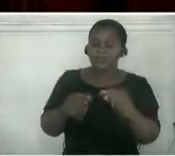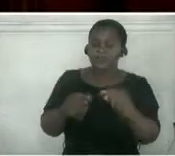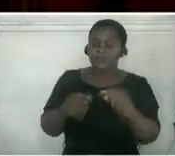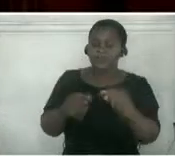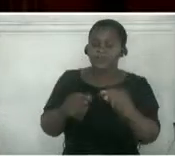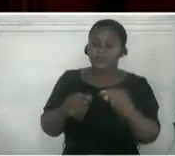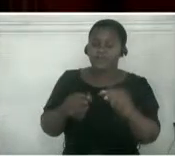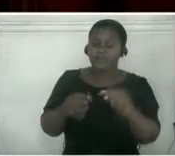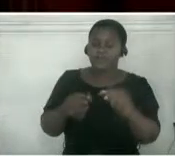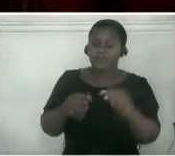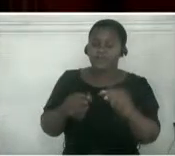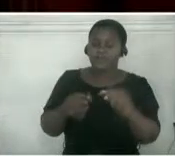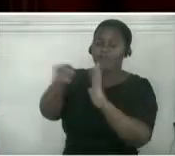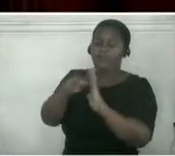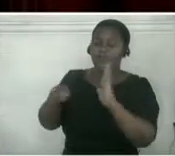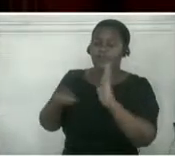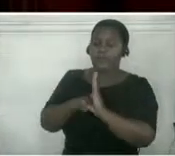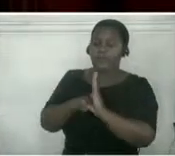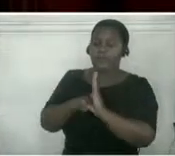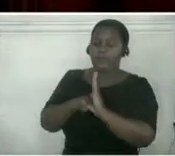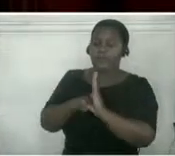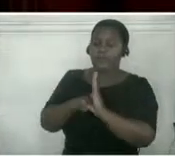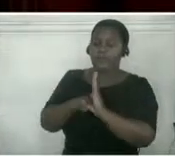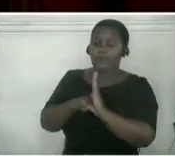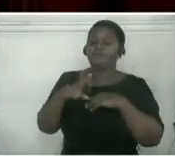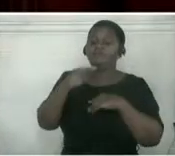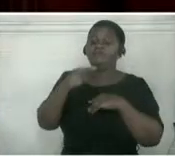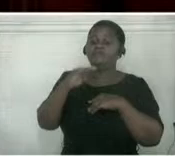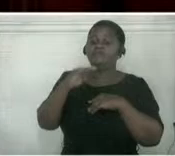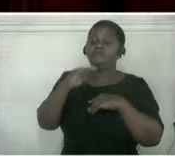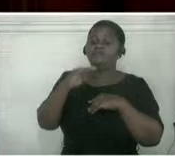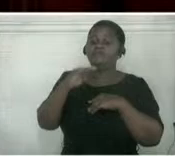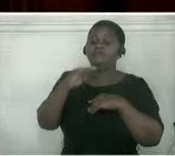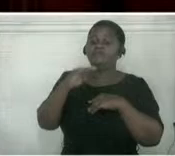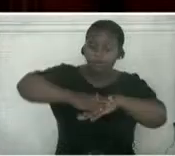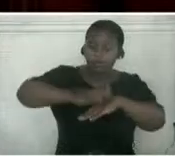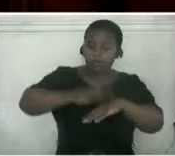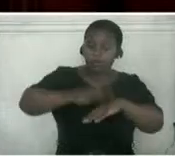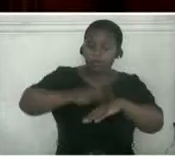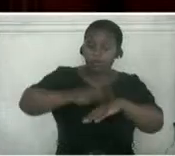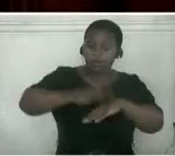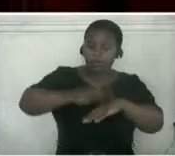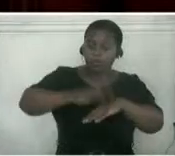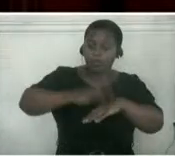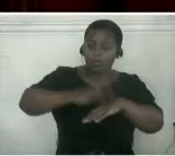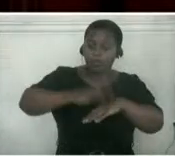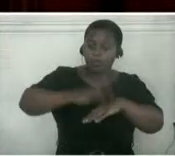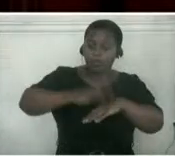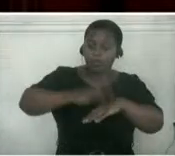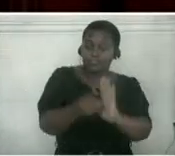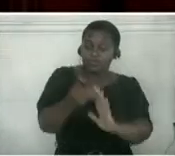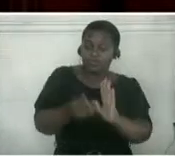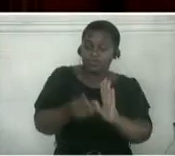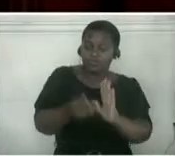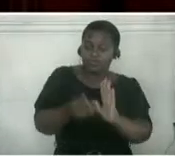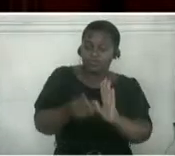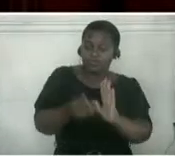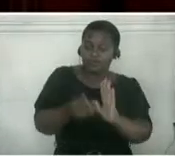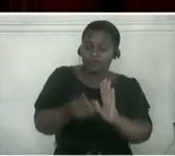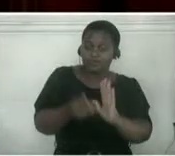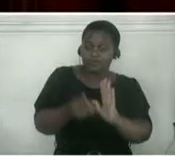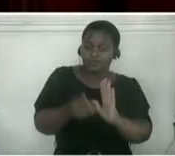kwi program yethu ye recovery, and therefore on the infrastructure development will be the